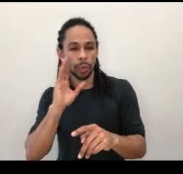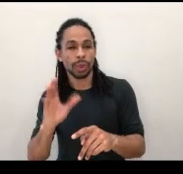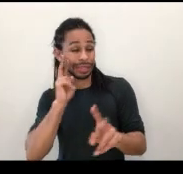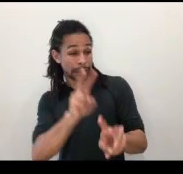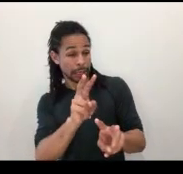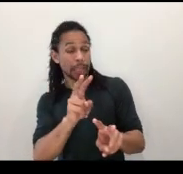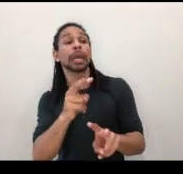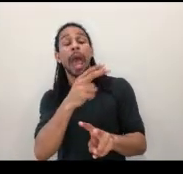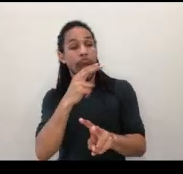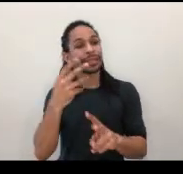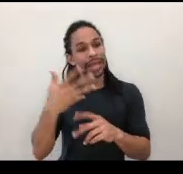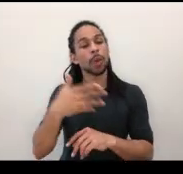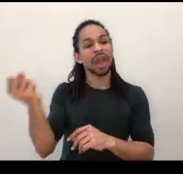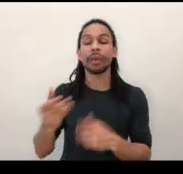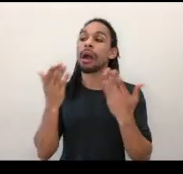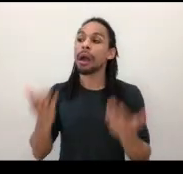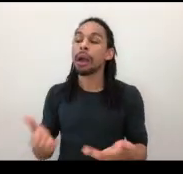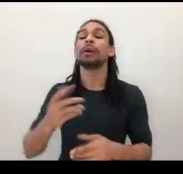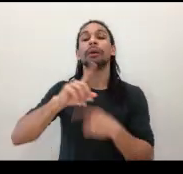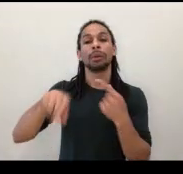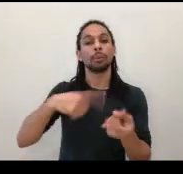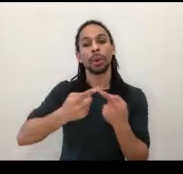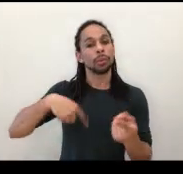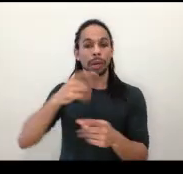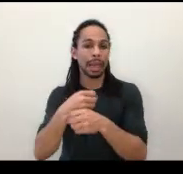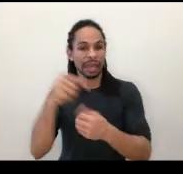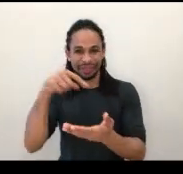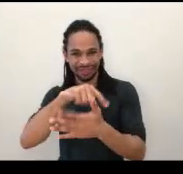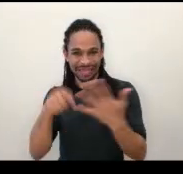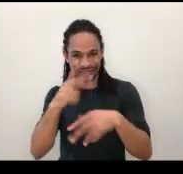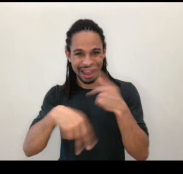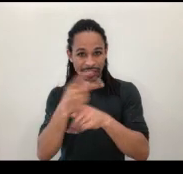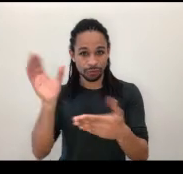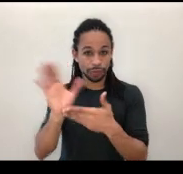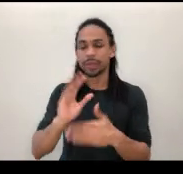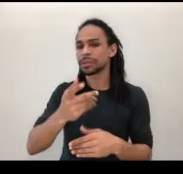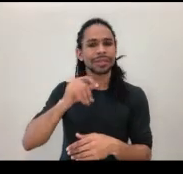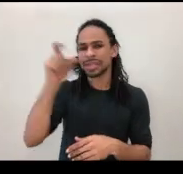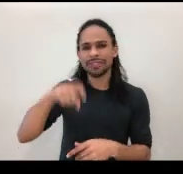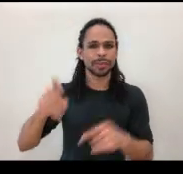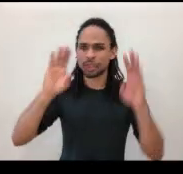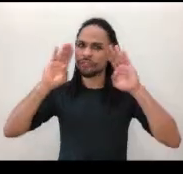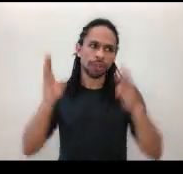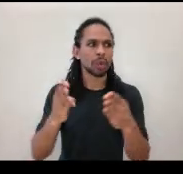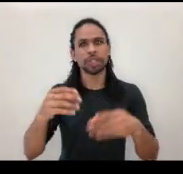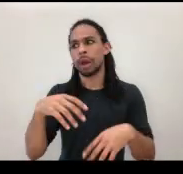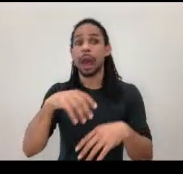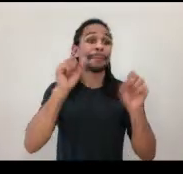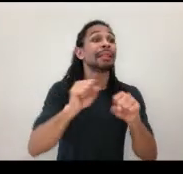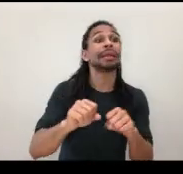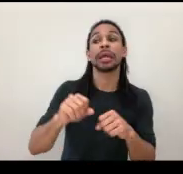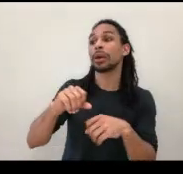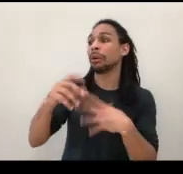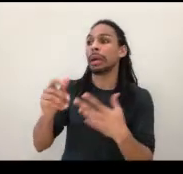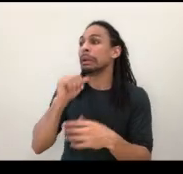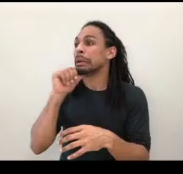like, we don't have to have, when we're making these types of movies, it doesn't have to be so focused on ability or inner